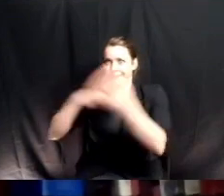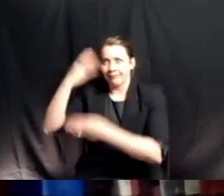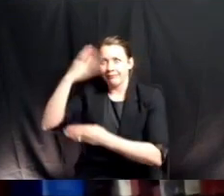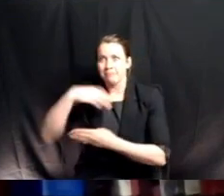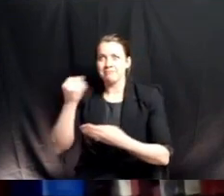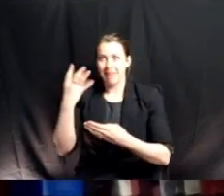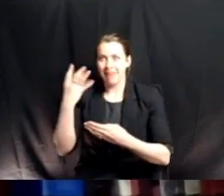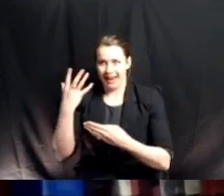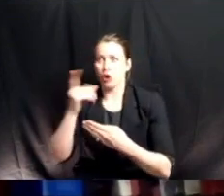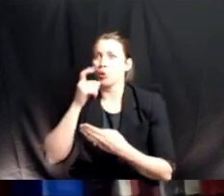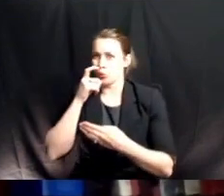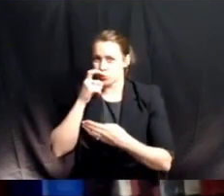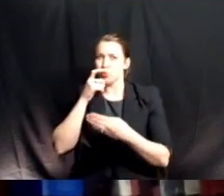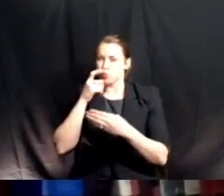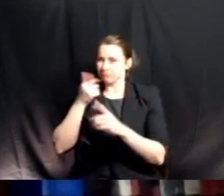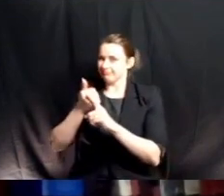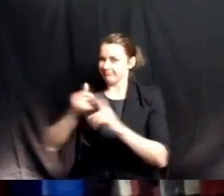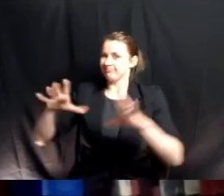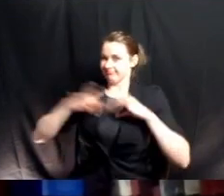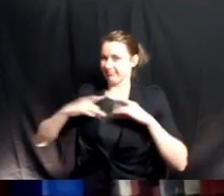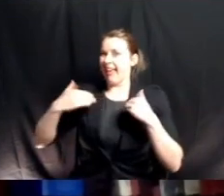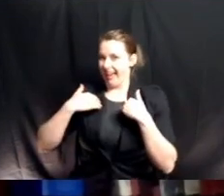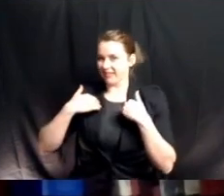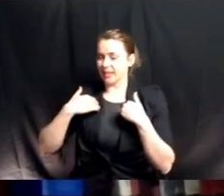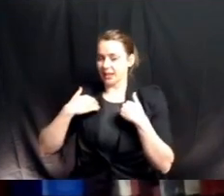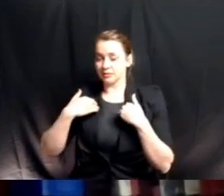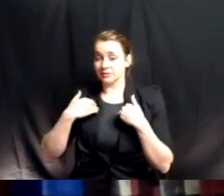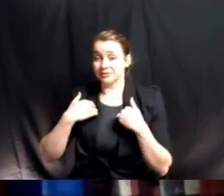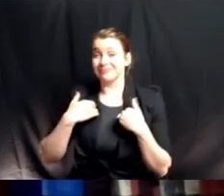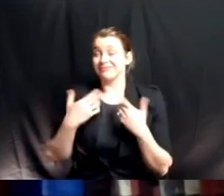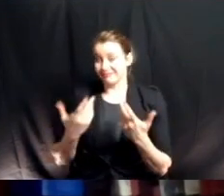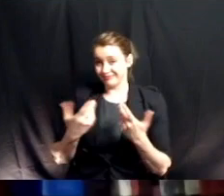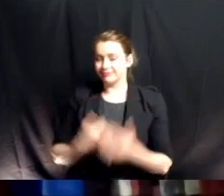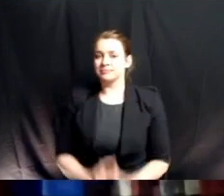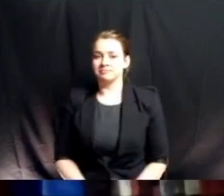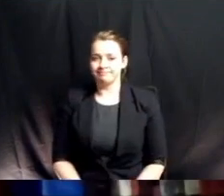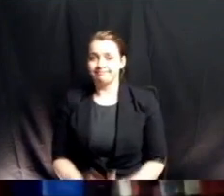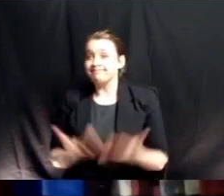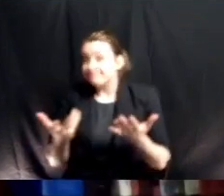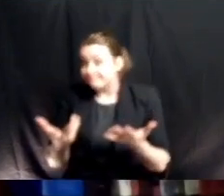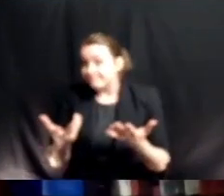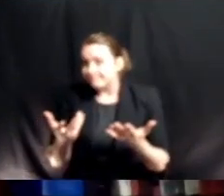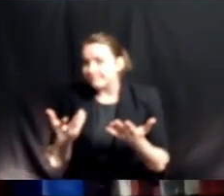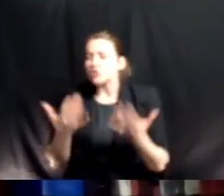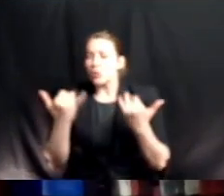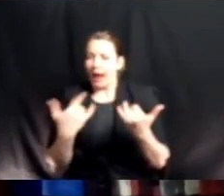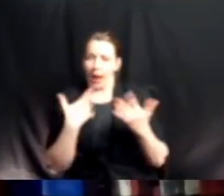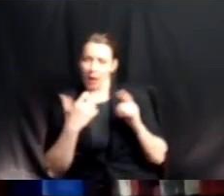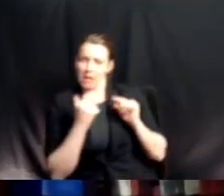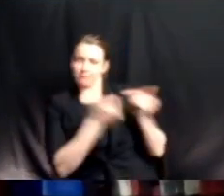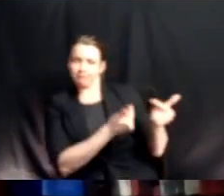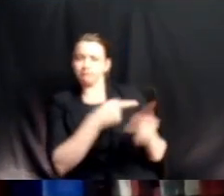don't report any cases, but the cases are there. So anyway, I'd like to turn over that question about